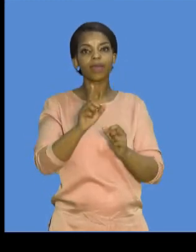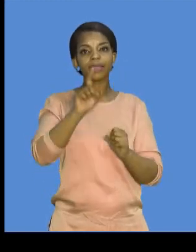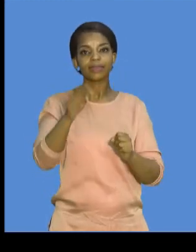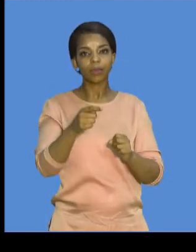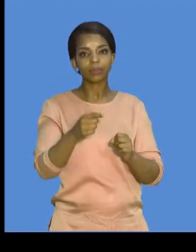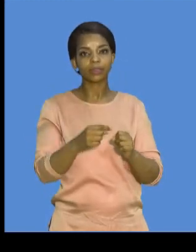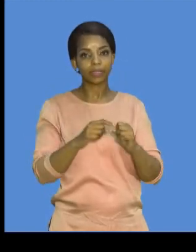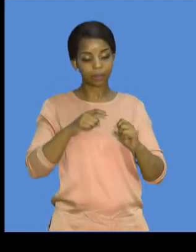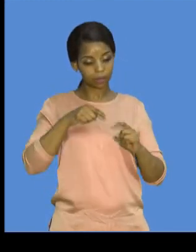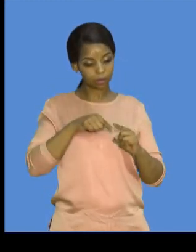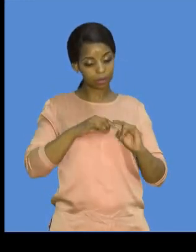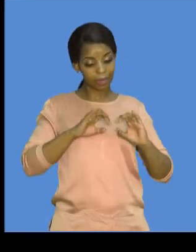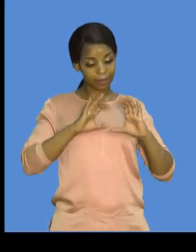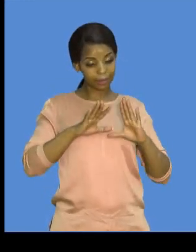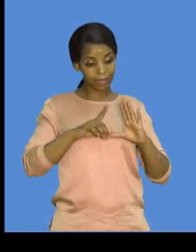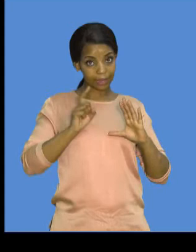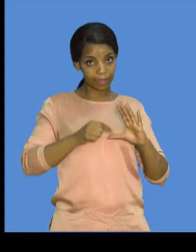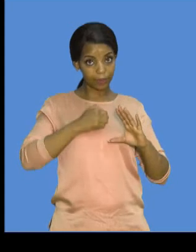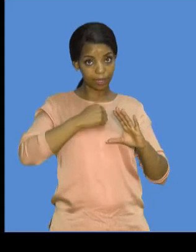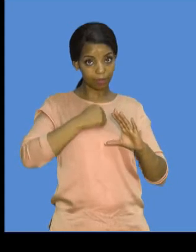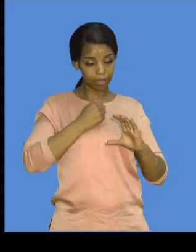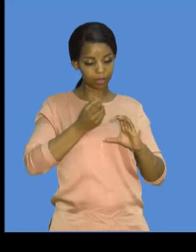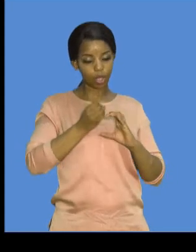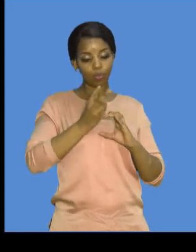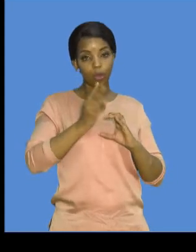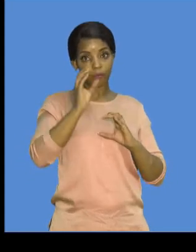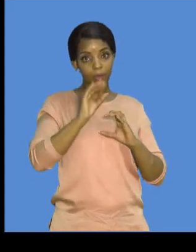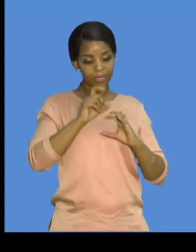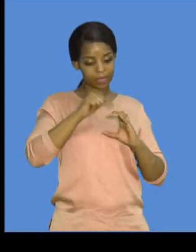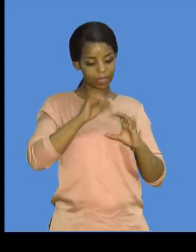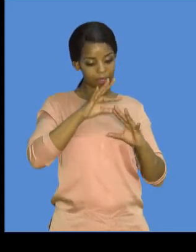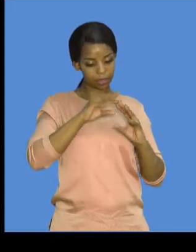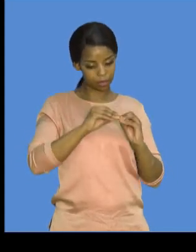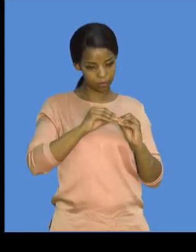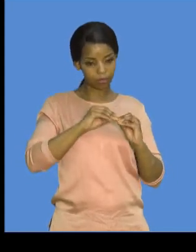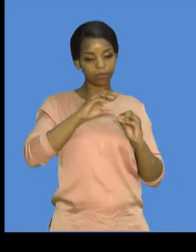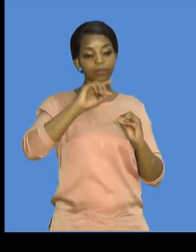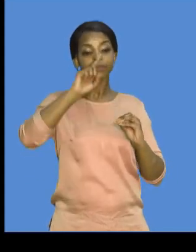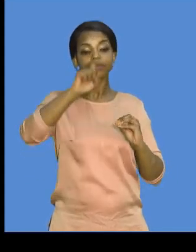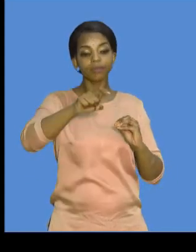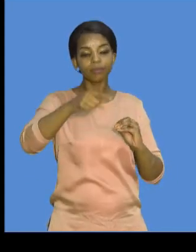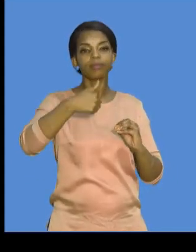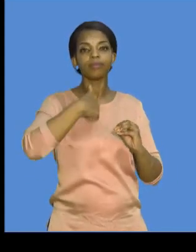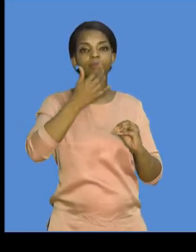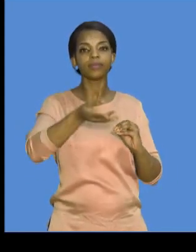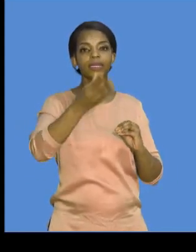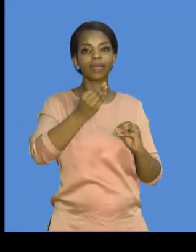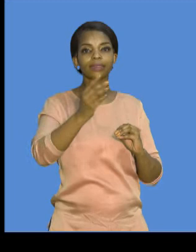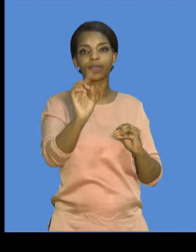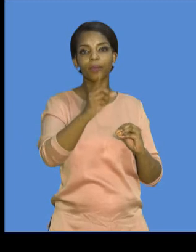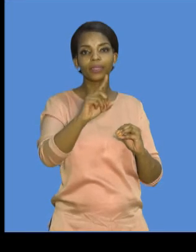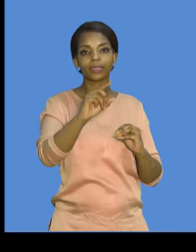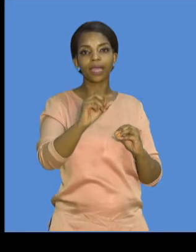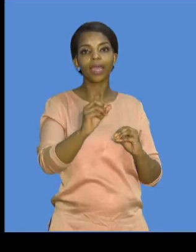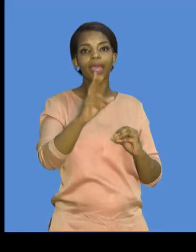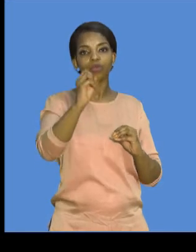plus the 12% of the previous month. So that's what you will then use there. And then continuing like that. So it